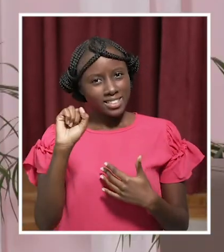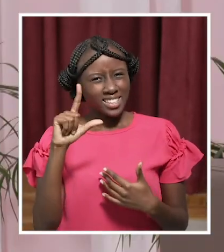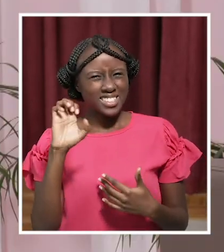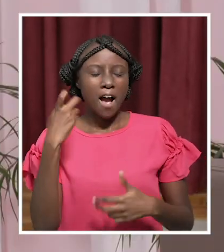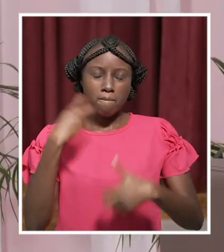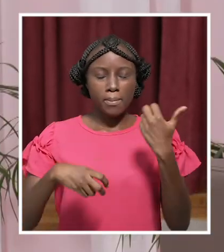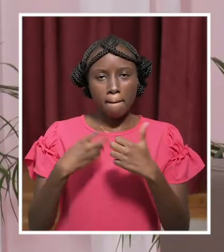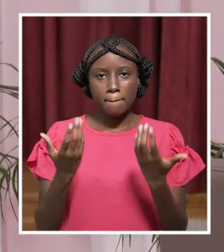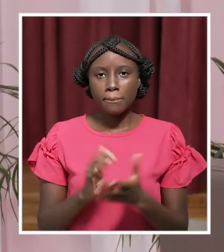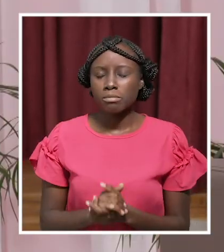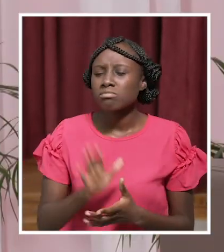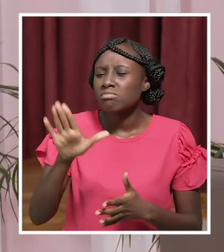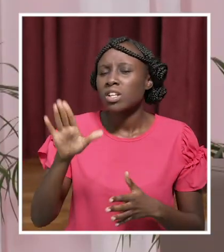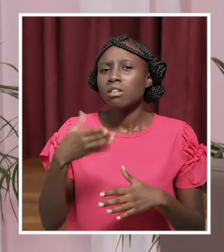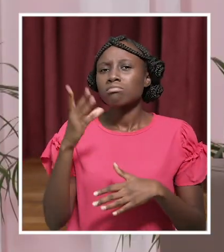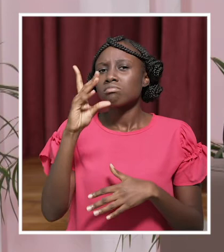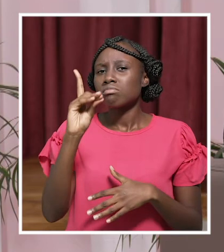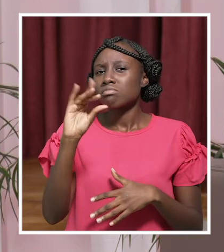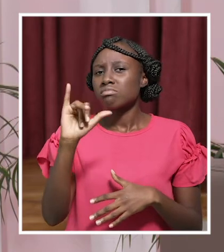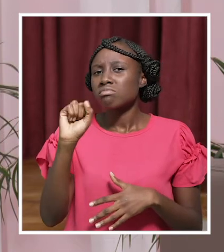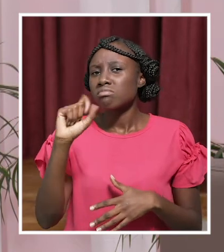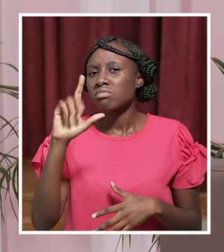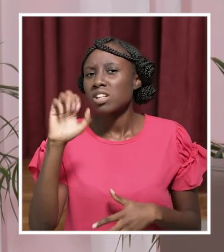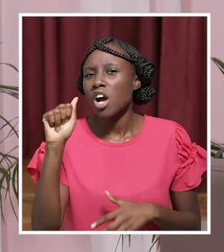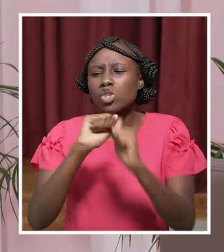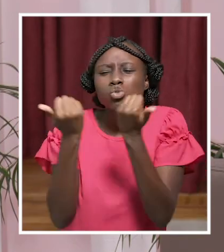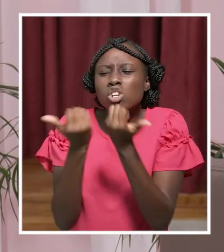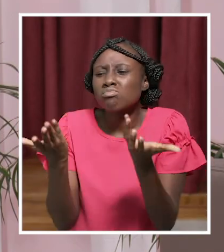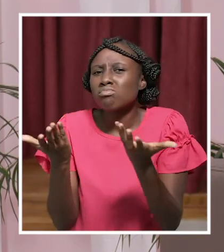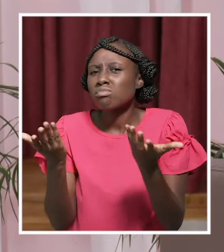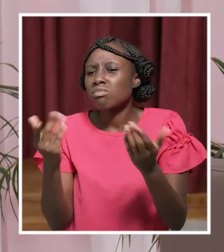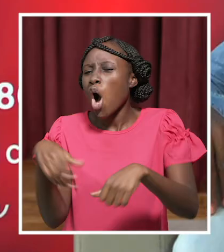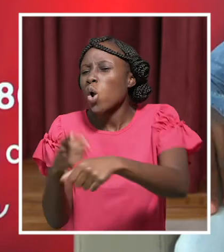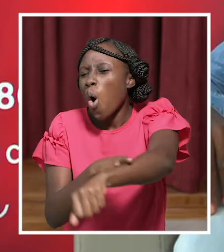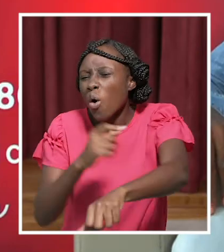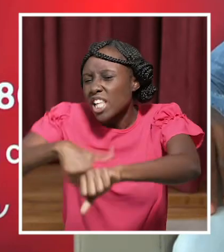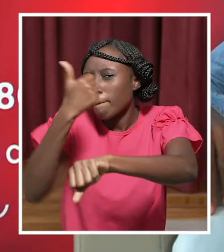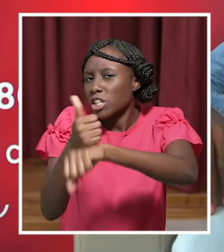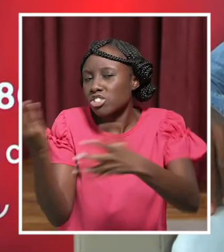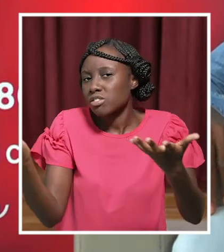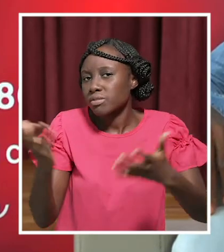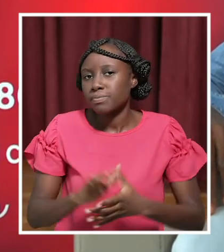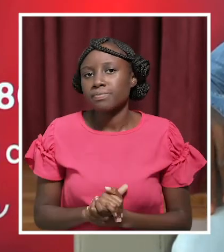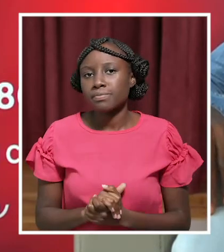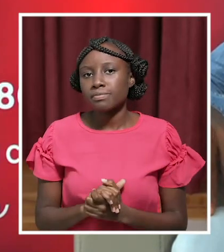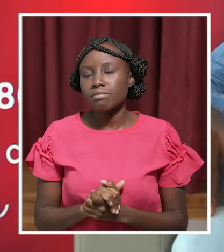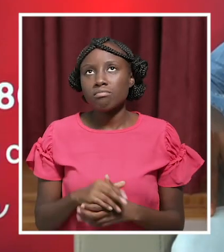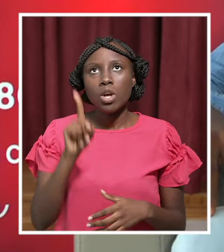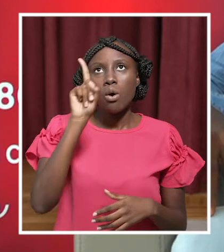the association. How long has been in existence? And Well, the association has been operating